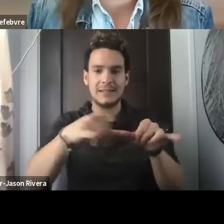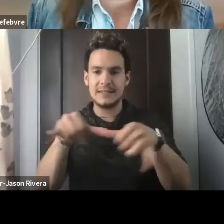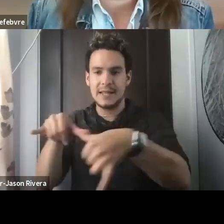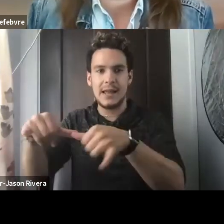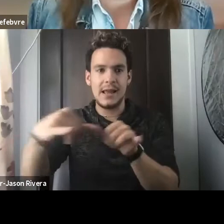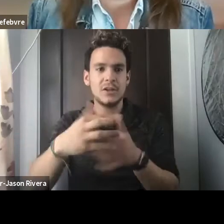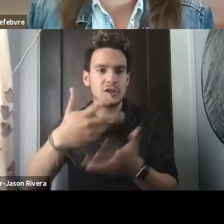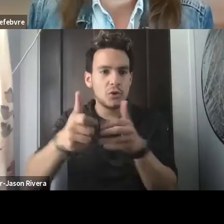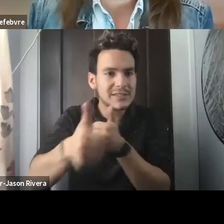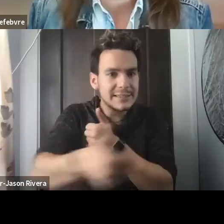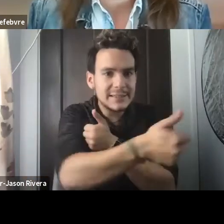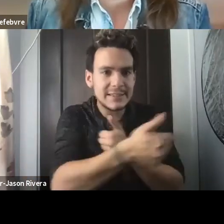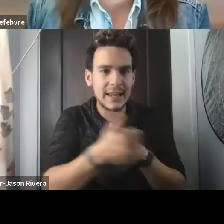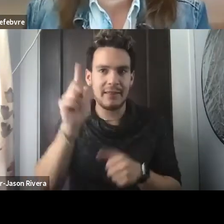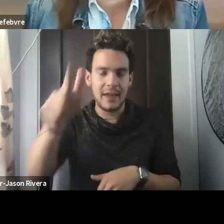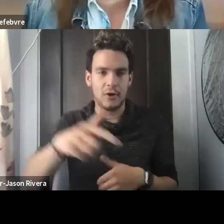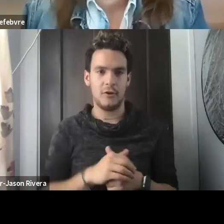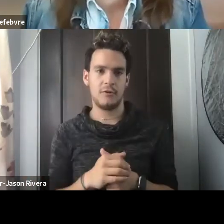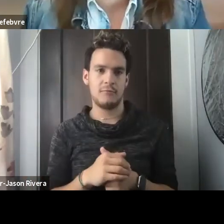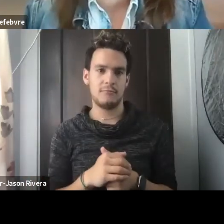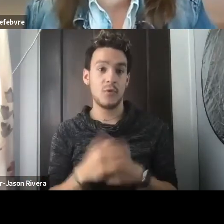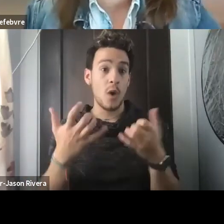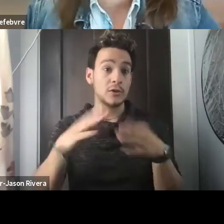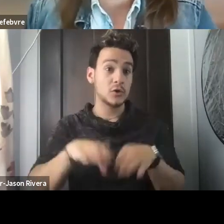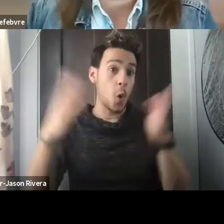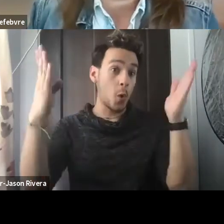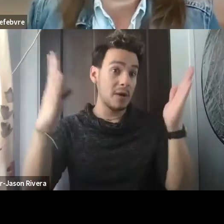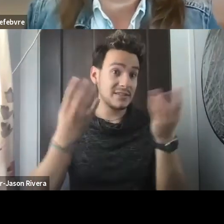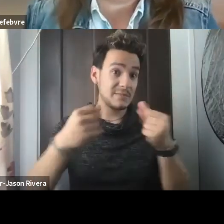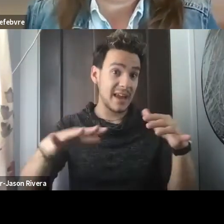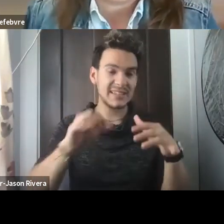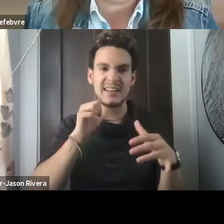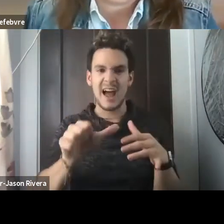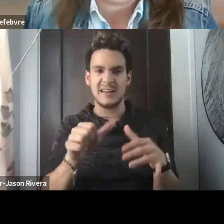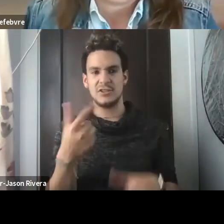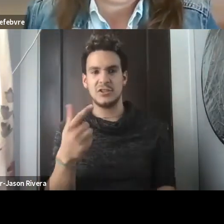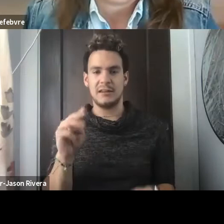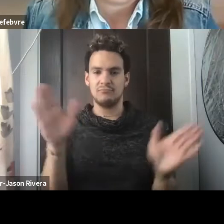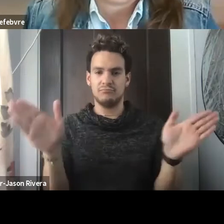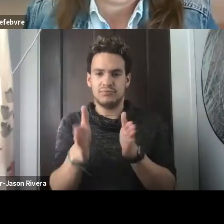social distancing in the future, and want to open up their space instead of jam in